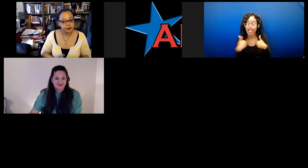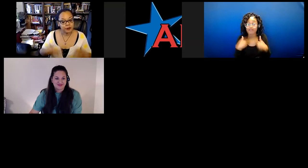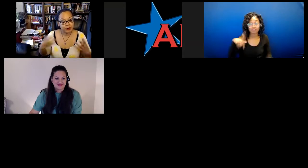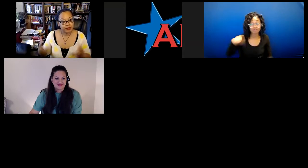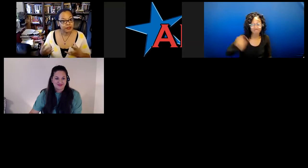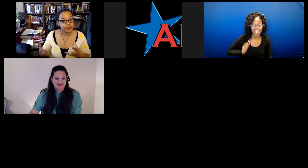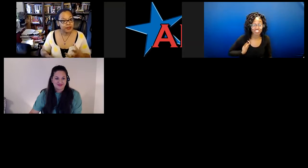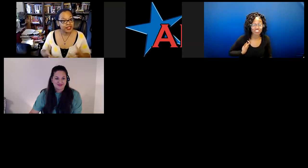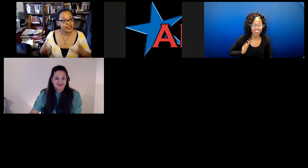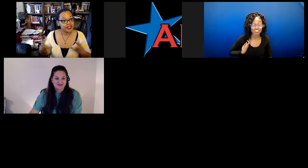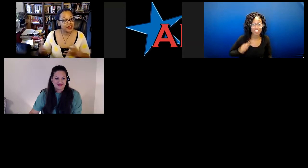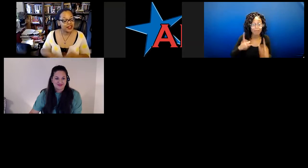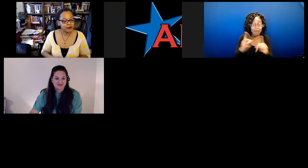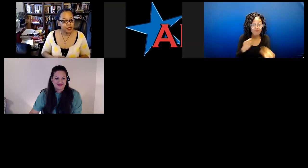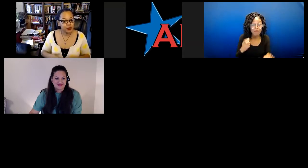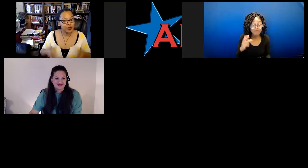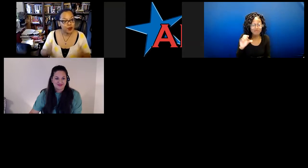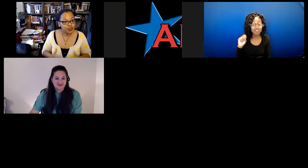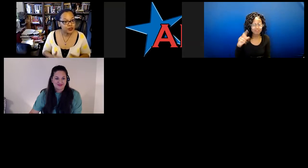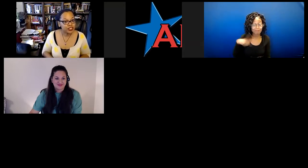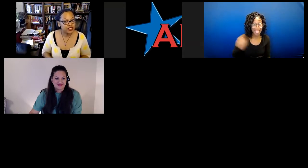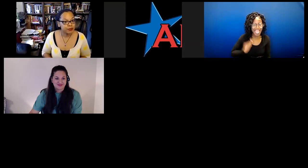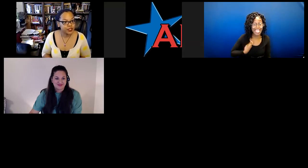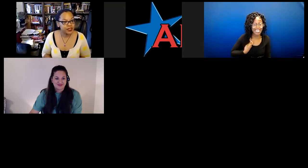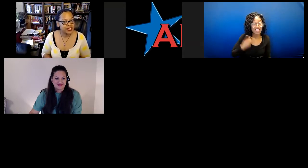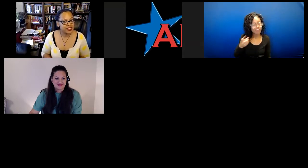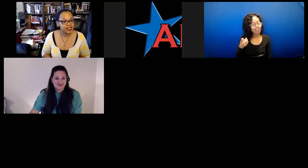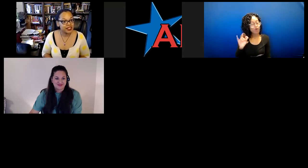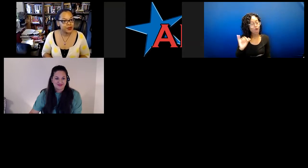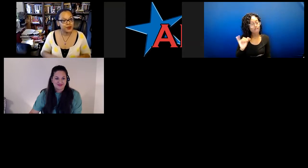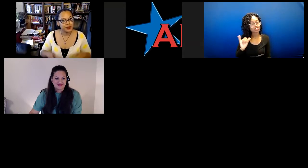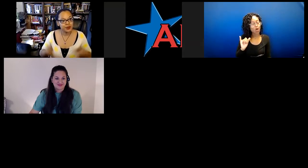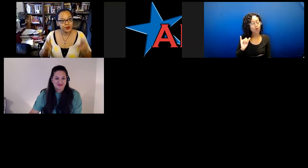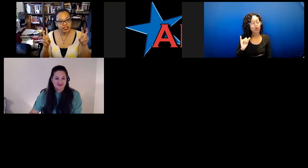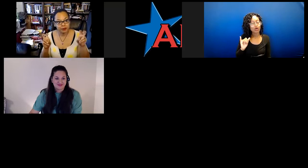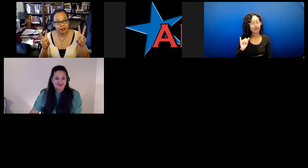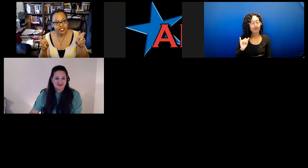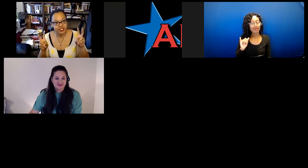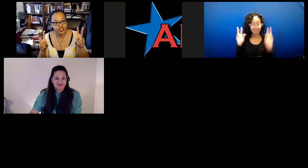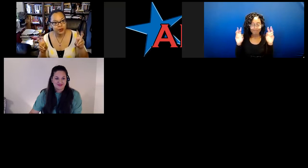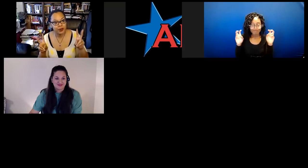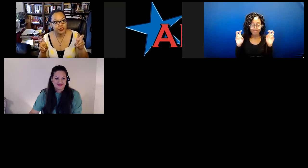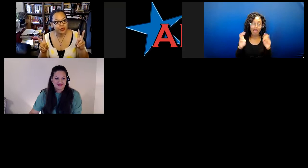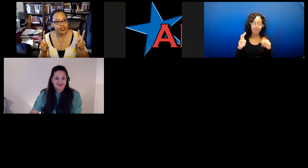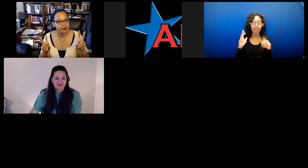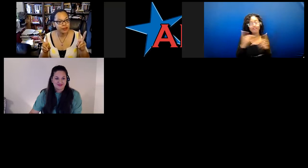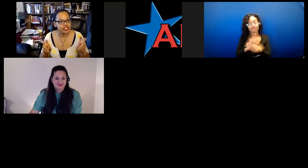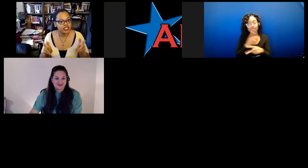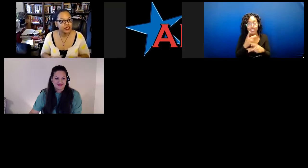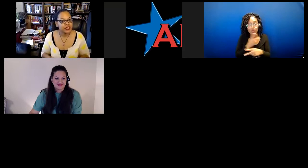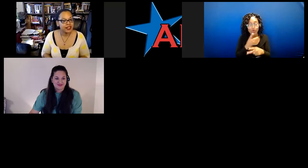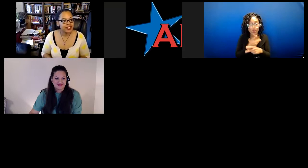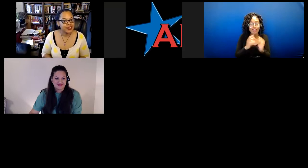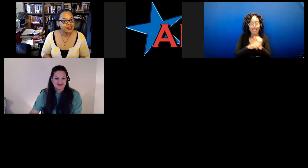or people from Spain at the time, were also instrumental in the quote unquote exploration or westward